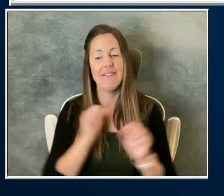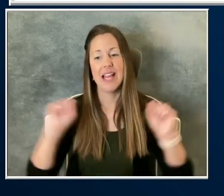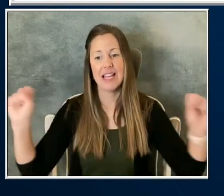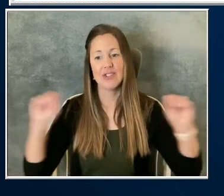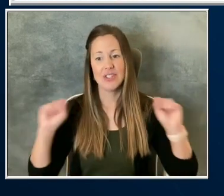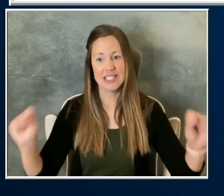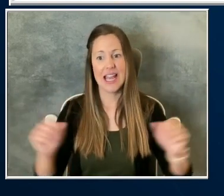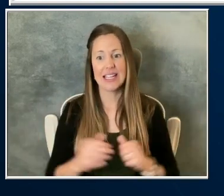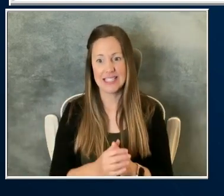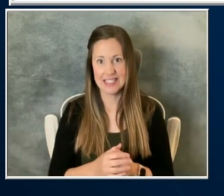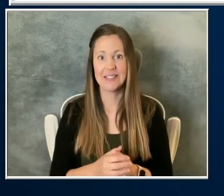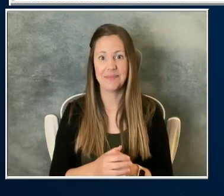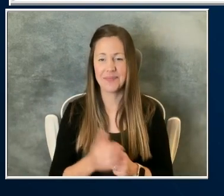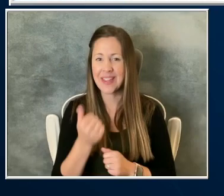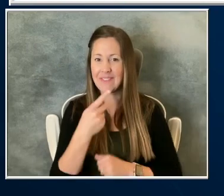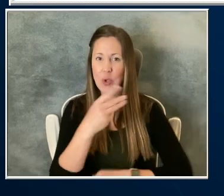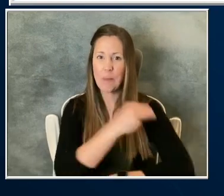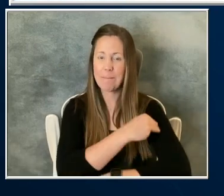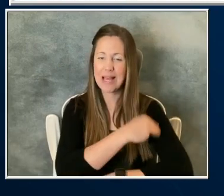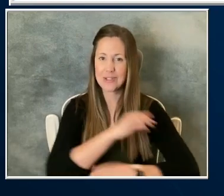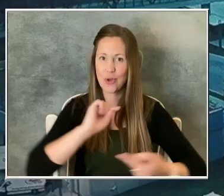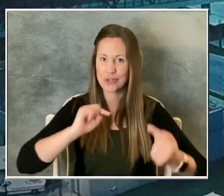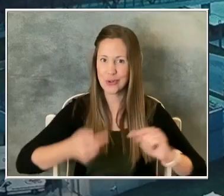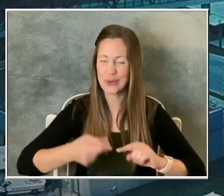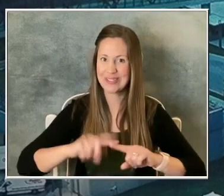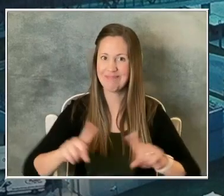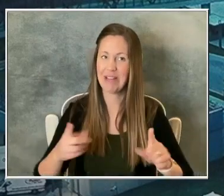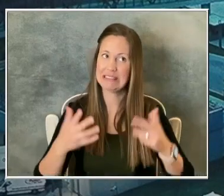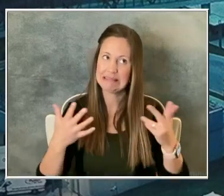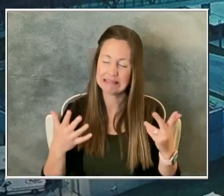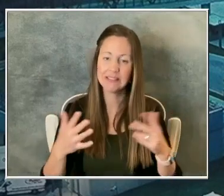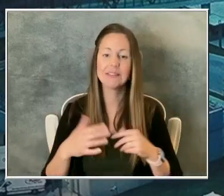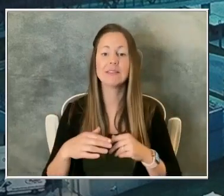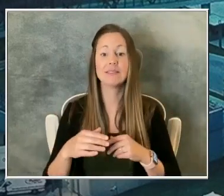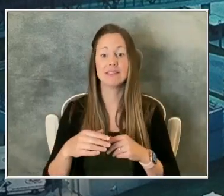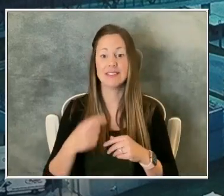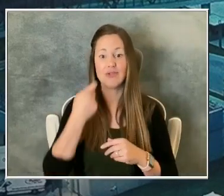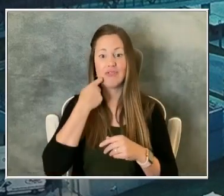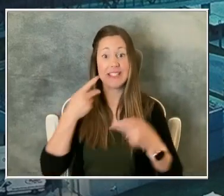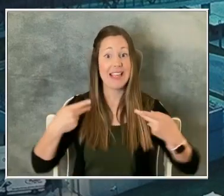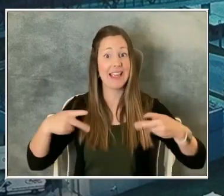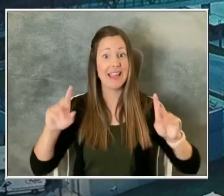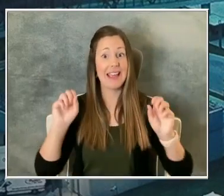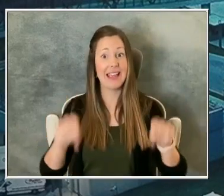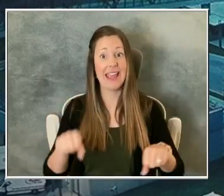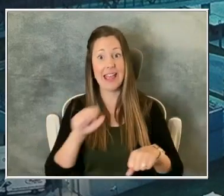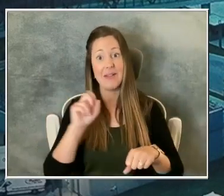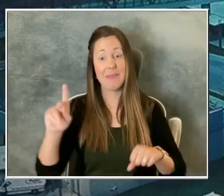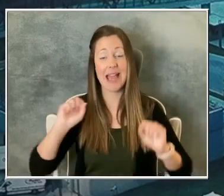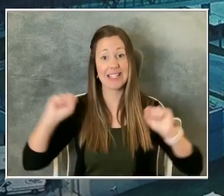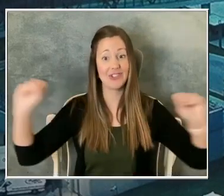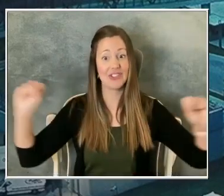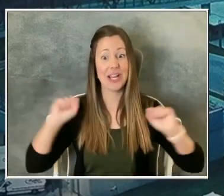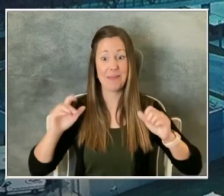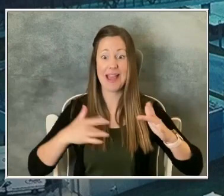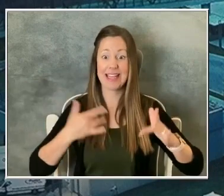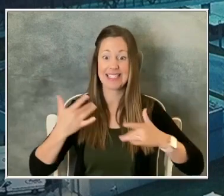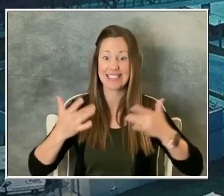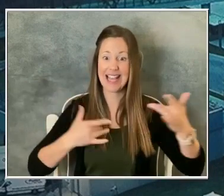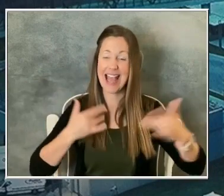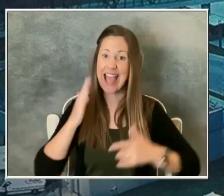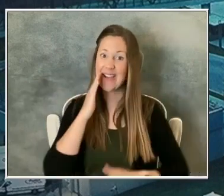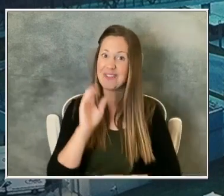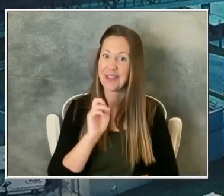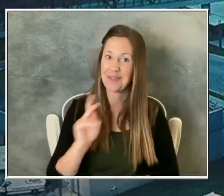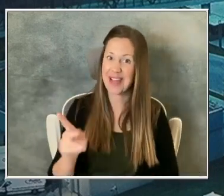so I've been on the disabled list for a little while, but I just got released to go back to the gym today. I'm pretty excited about that, and I'll be back at it very,